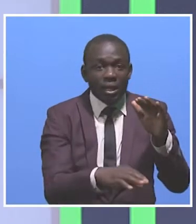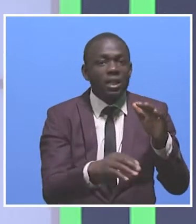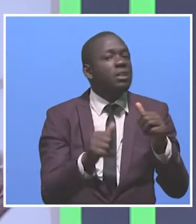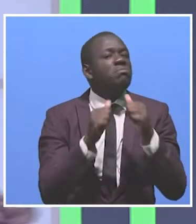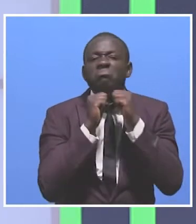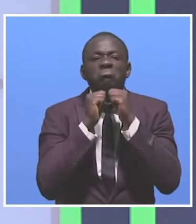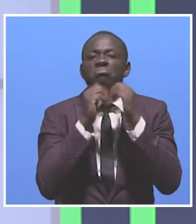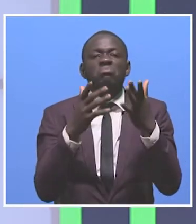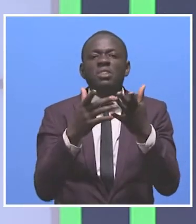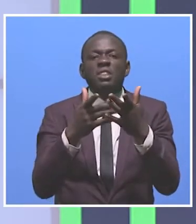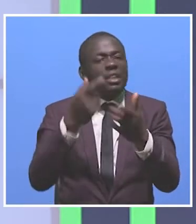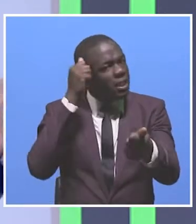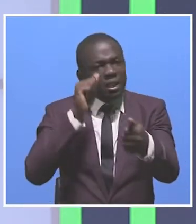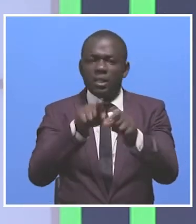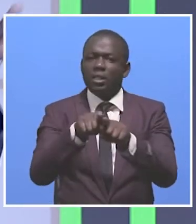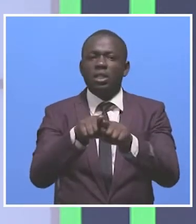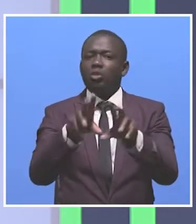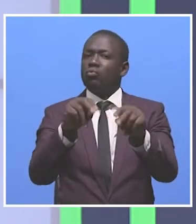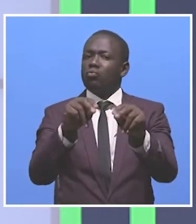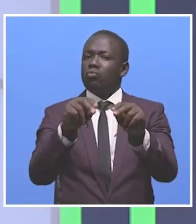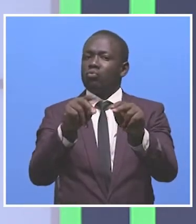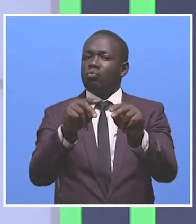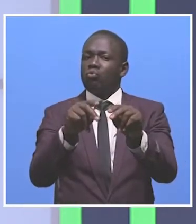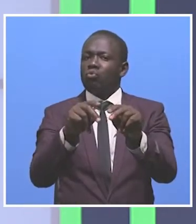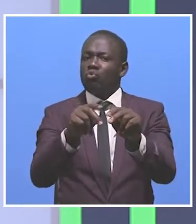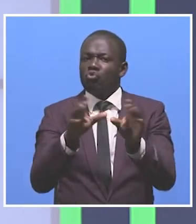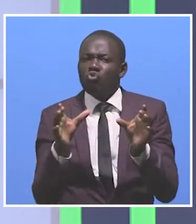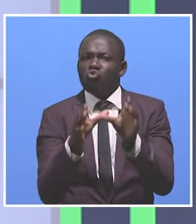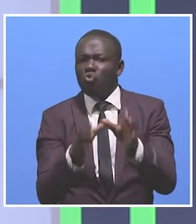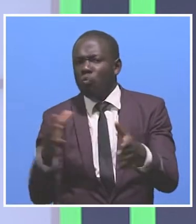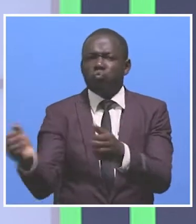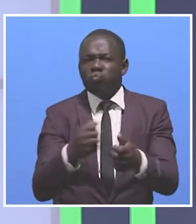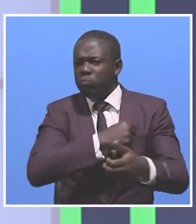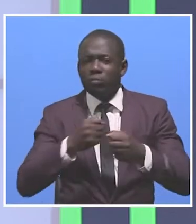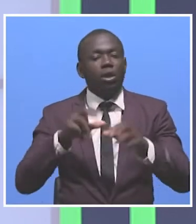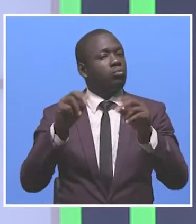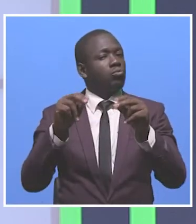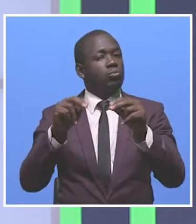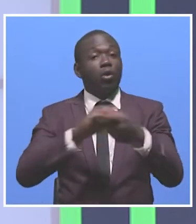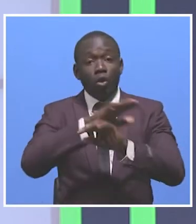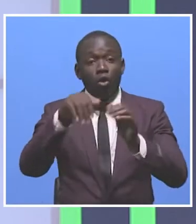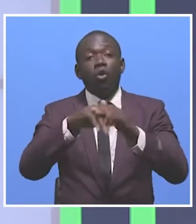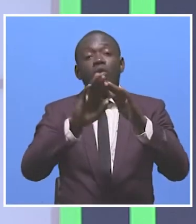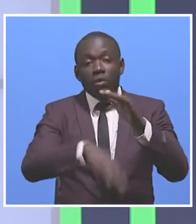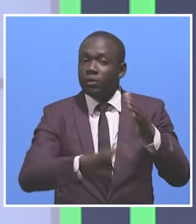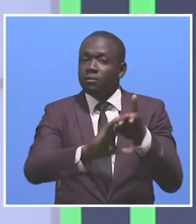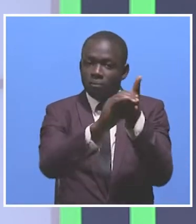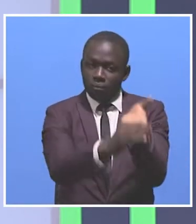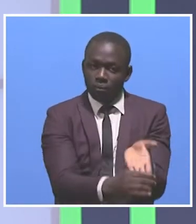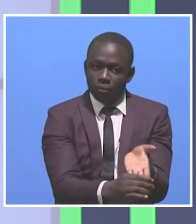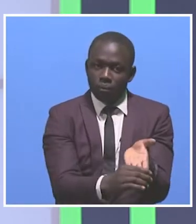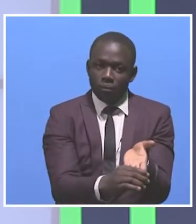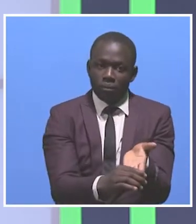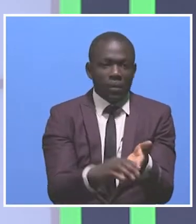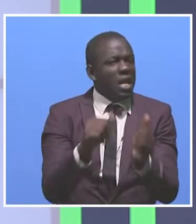nothing like they were forced. All of them are lumped into defilement. Below 16, there's nothing like she received